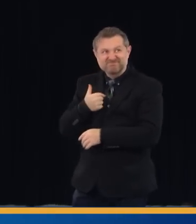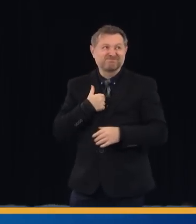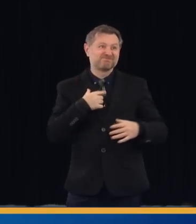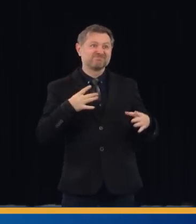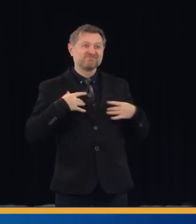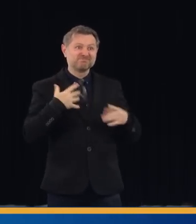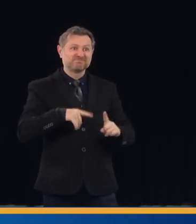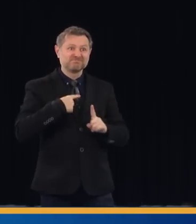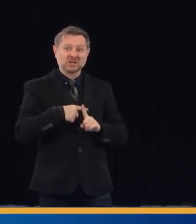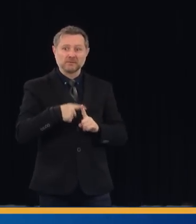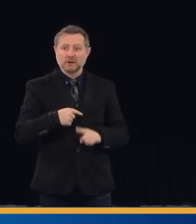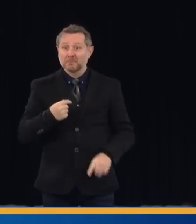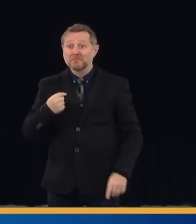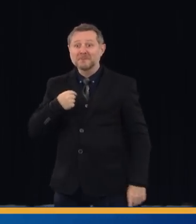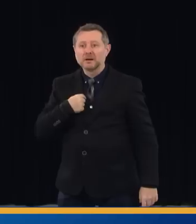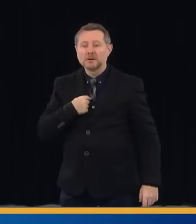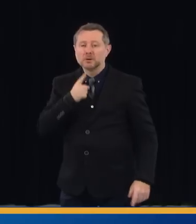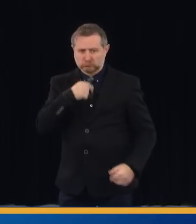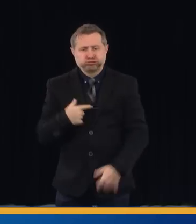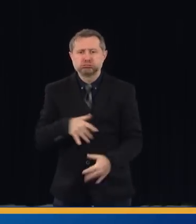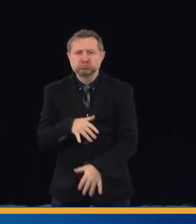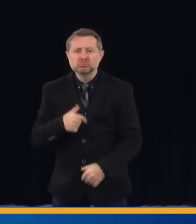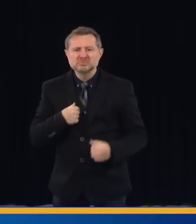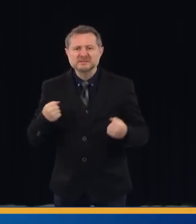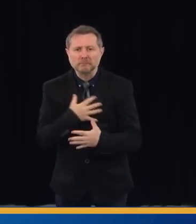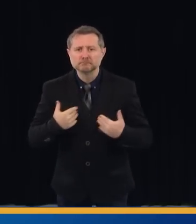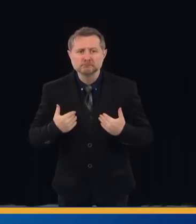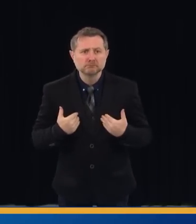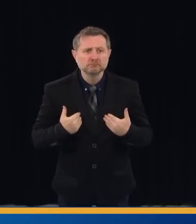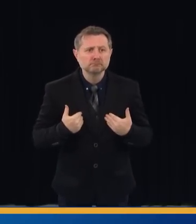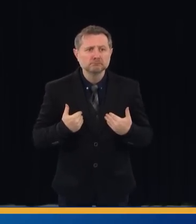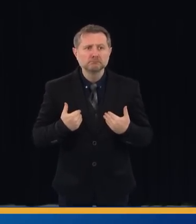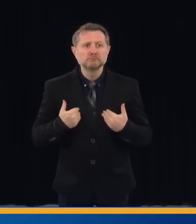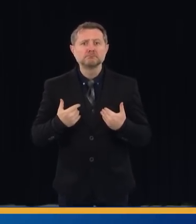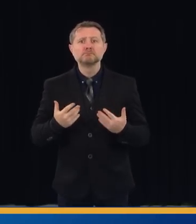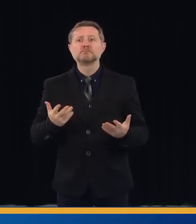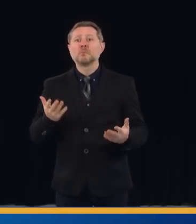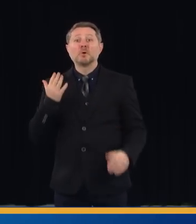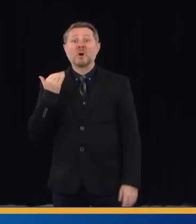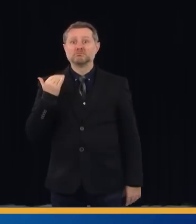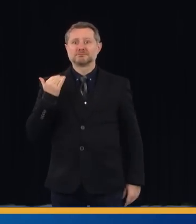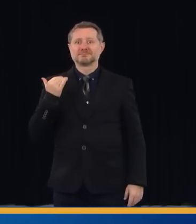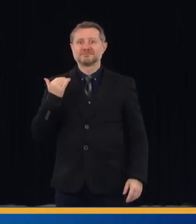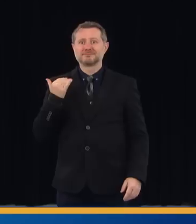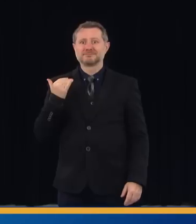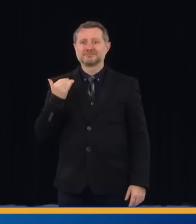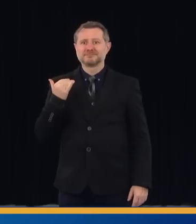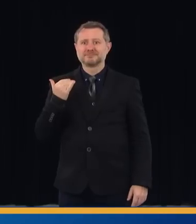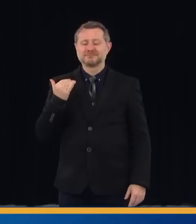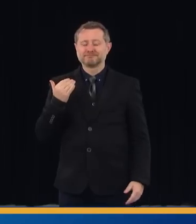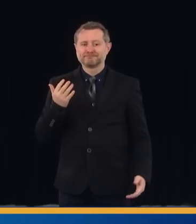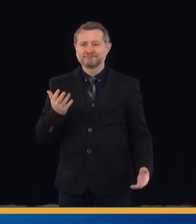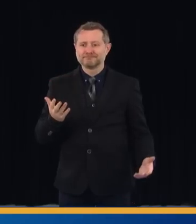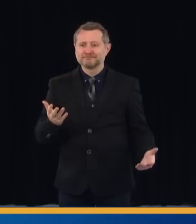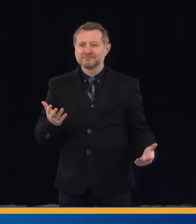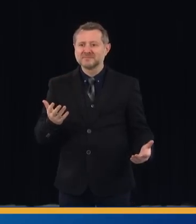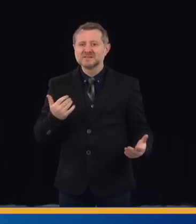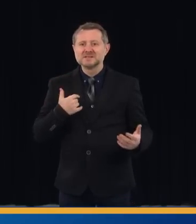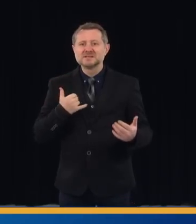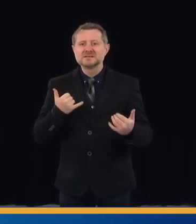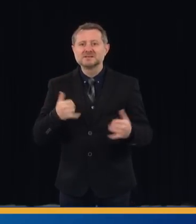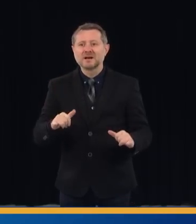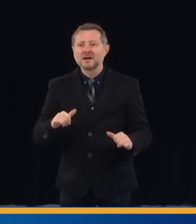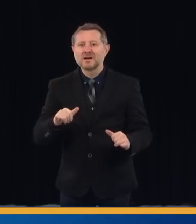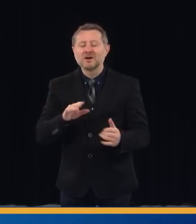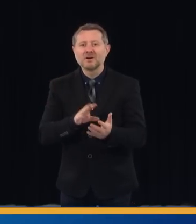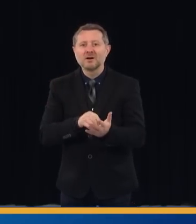it scared me. It frightened me. Why? Because we still don't know.